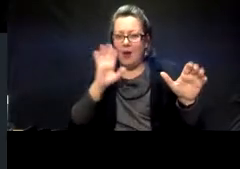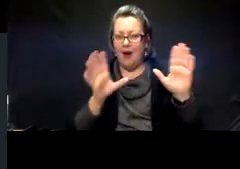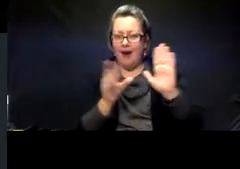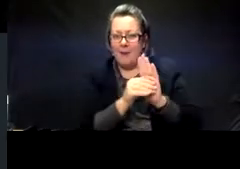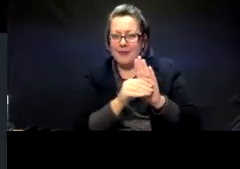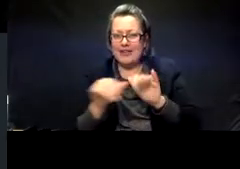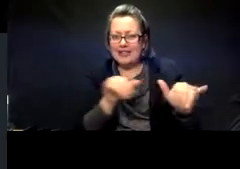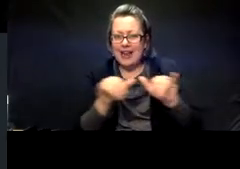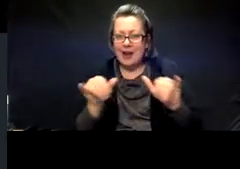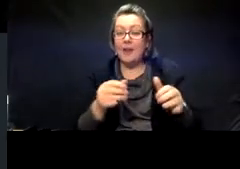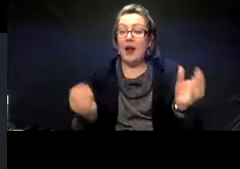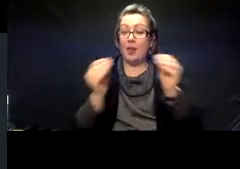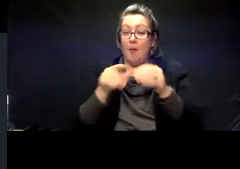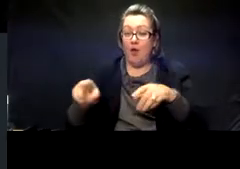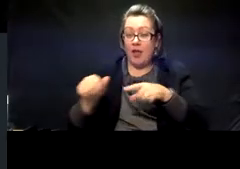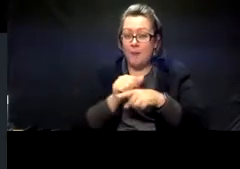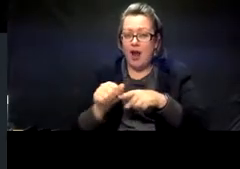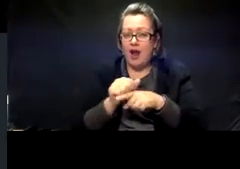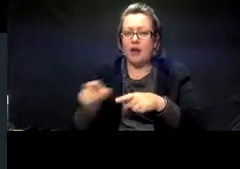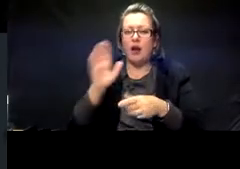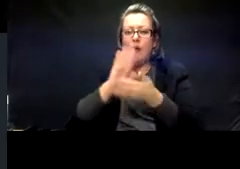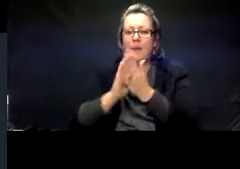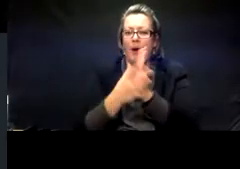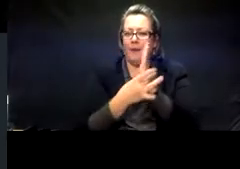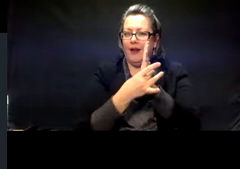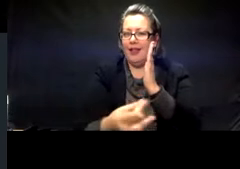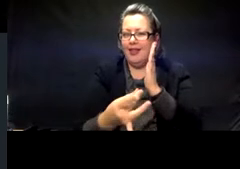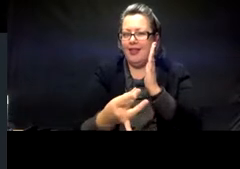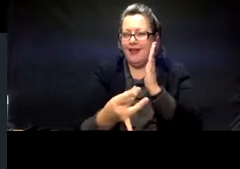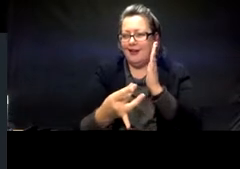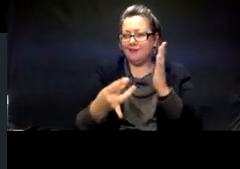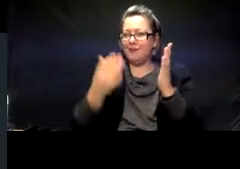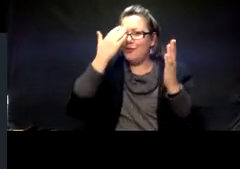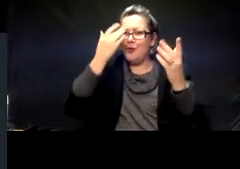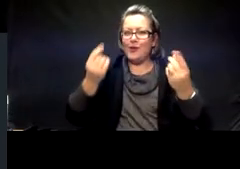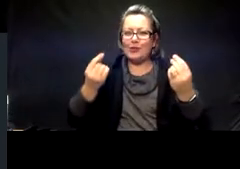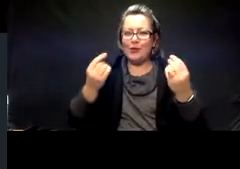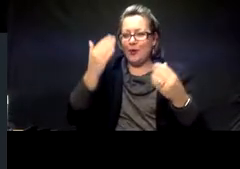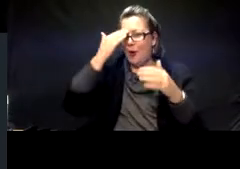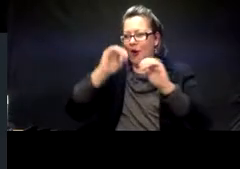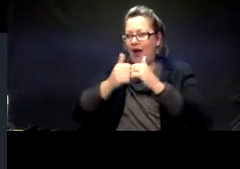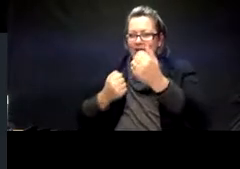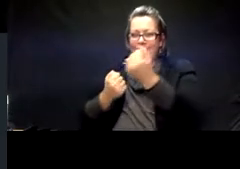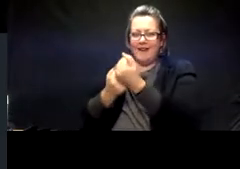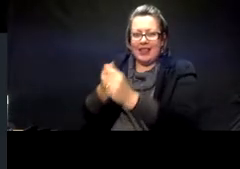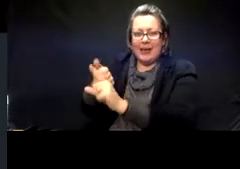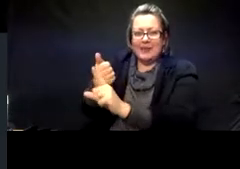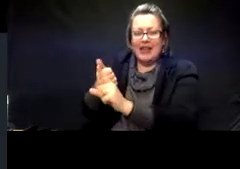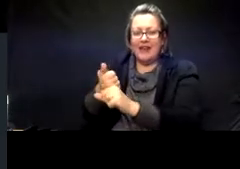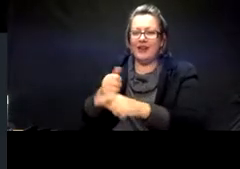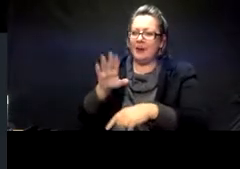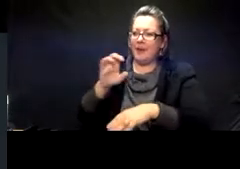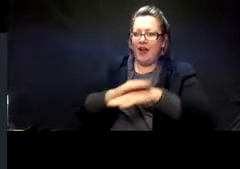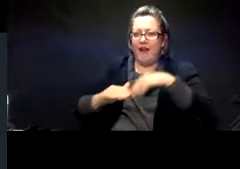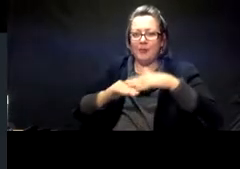what you're doing so they can copy. The more they practice, they will become more skilled and know